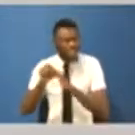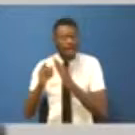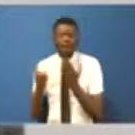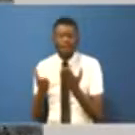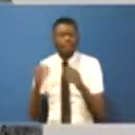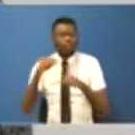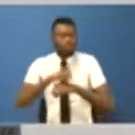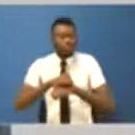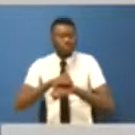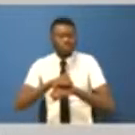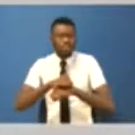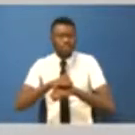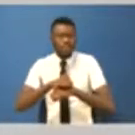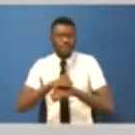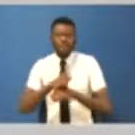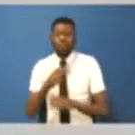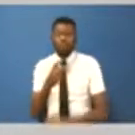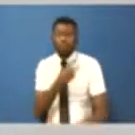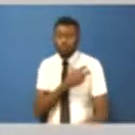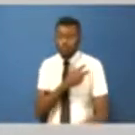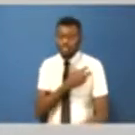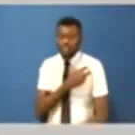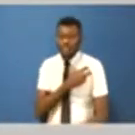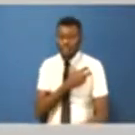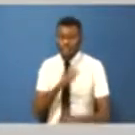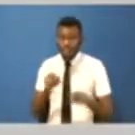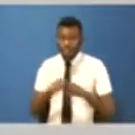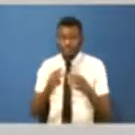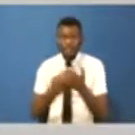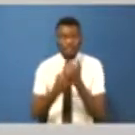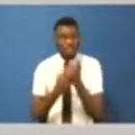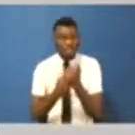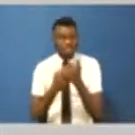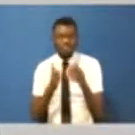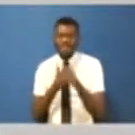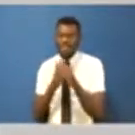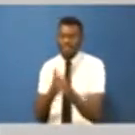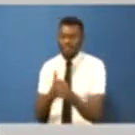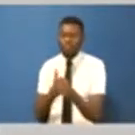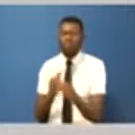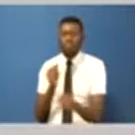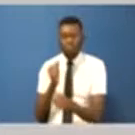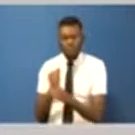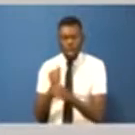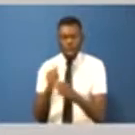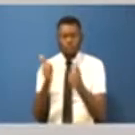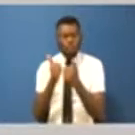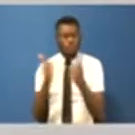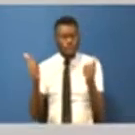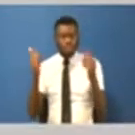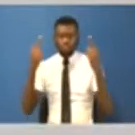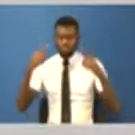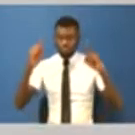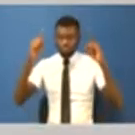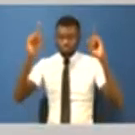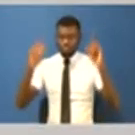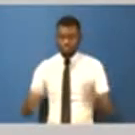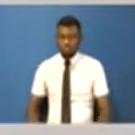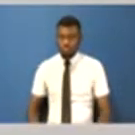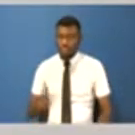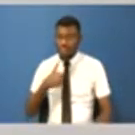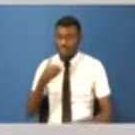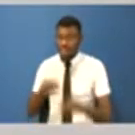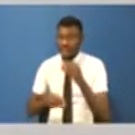find that it's more of a consultation and partnership over leadership and that will work i had you 30